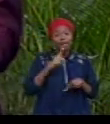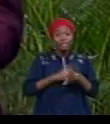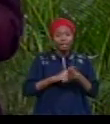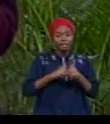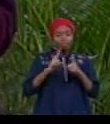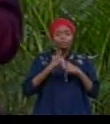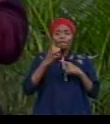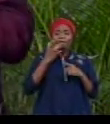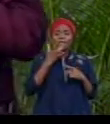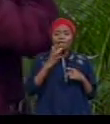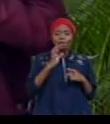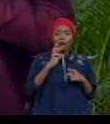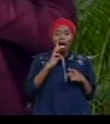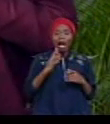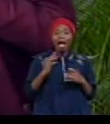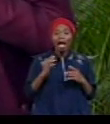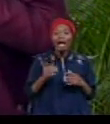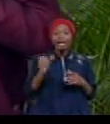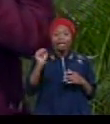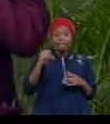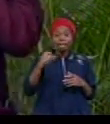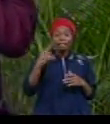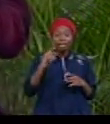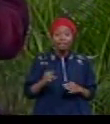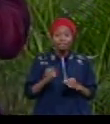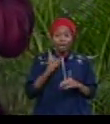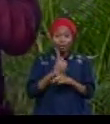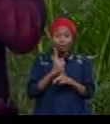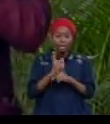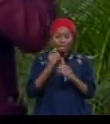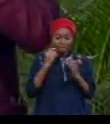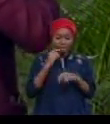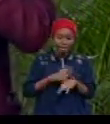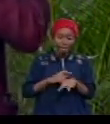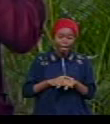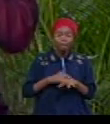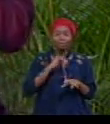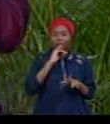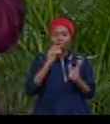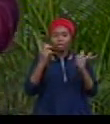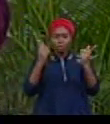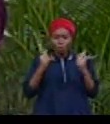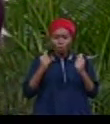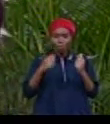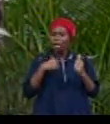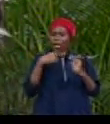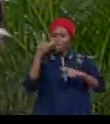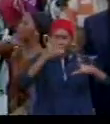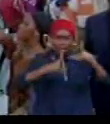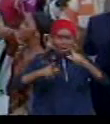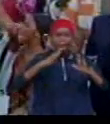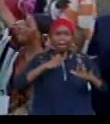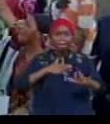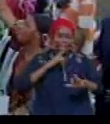her, yea, the set time is come. Say, my time of favor has